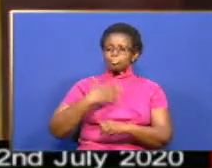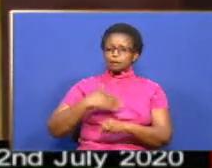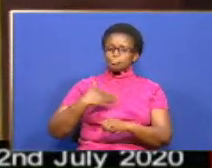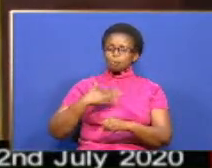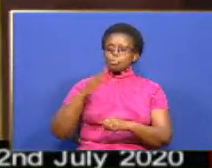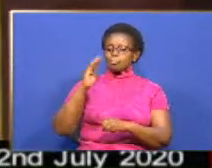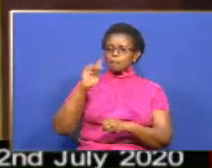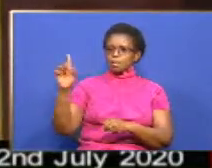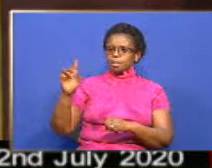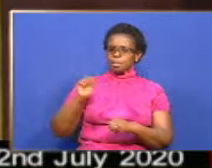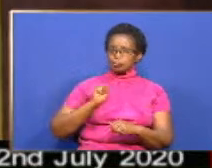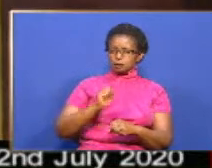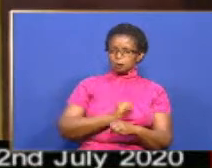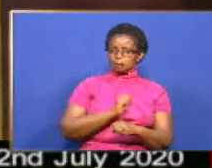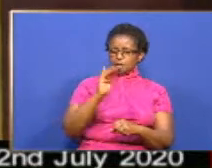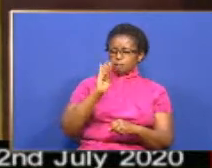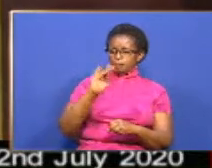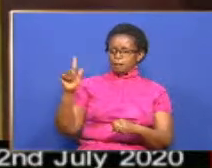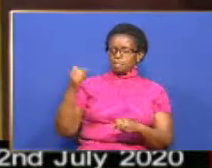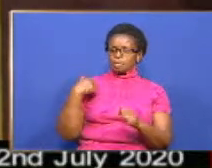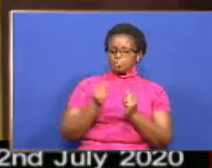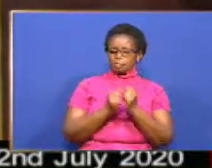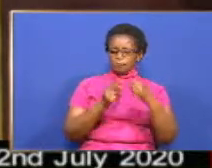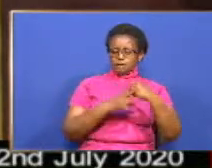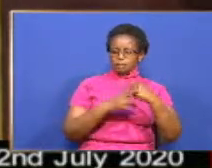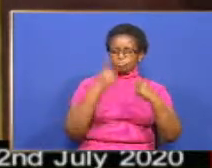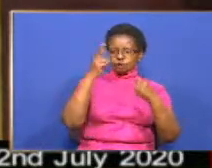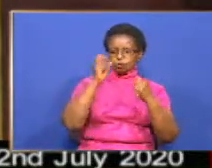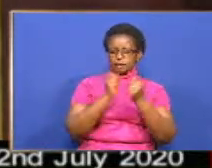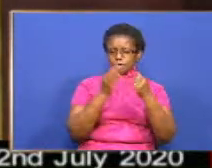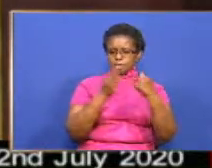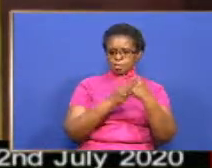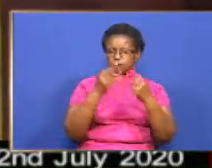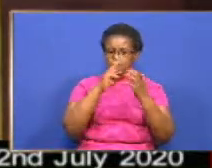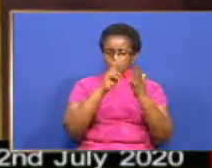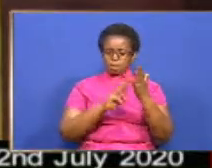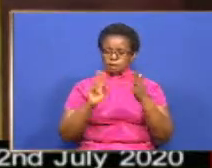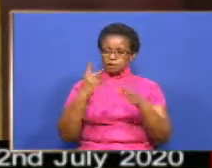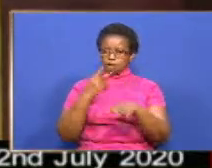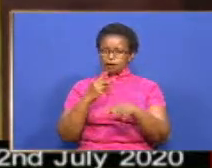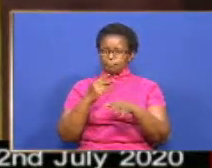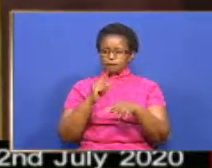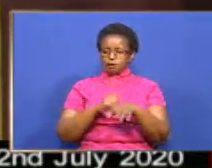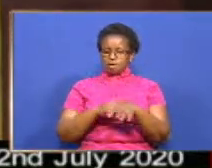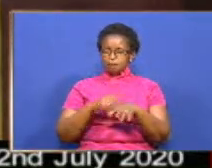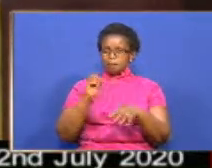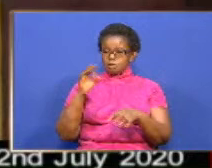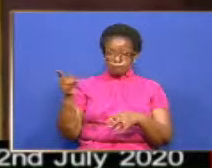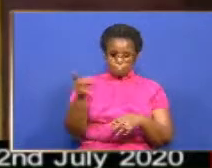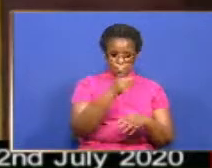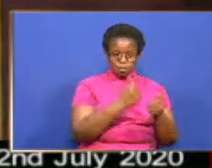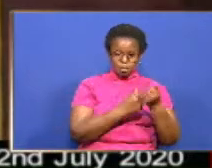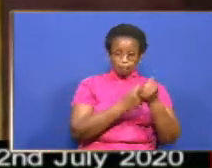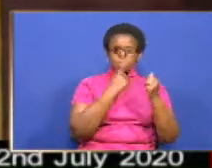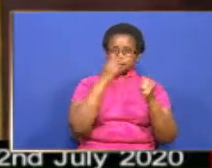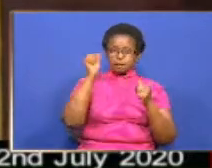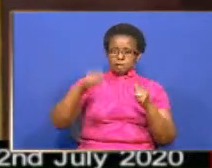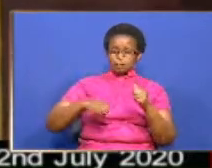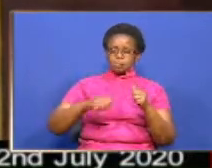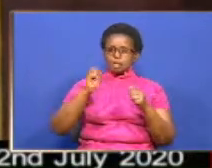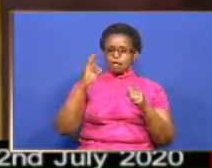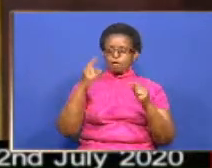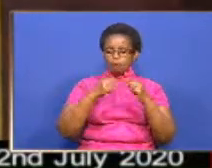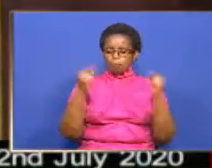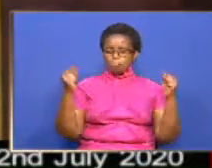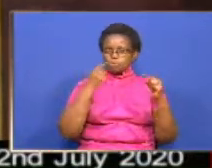Senate Bill number 17 of 2018, be now read a second time. Will as many as of that opinion say aye? Aye. As many